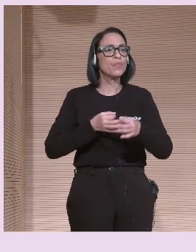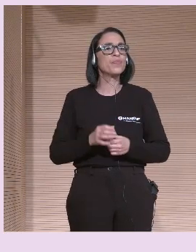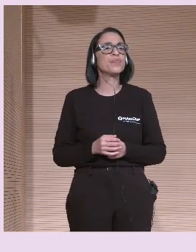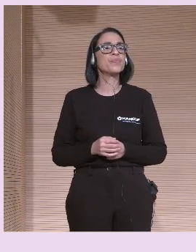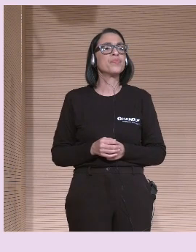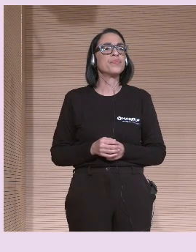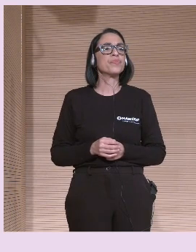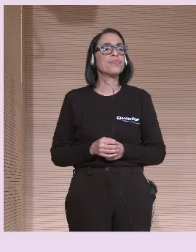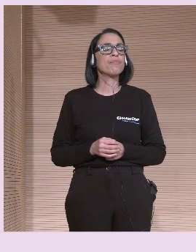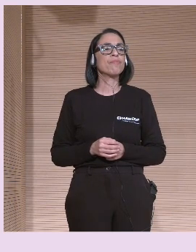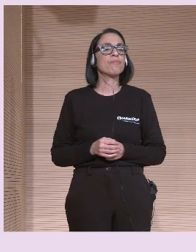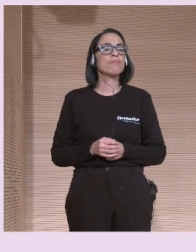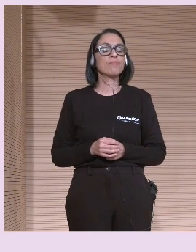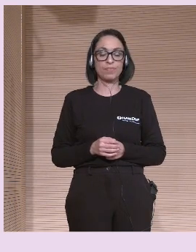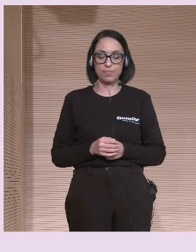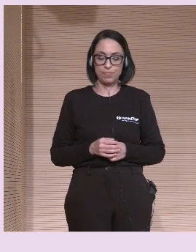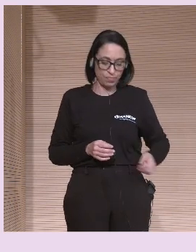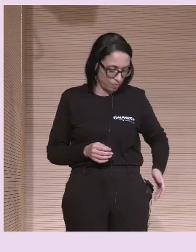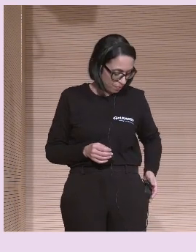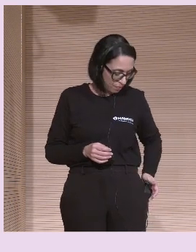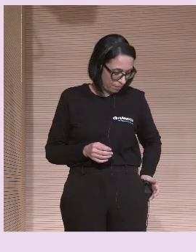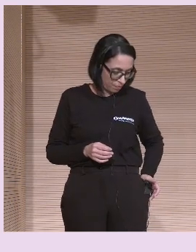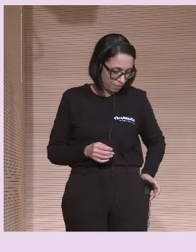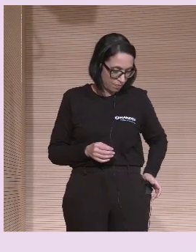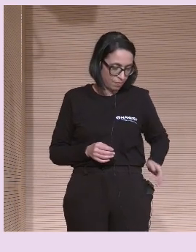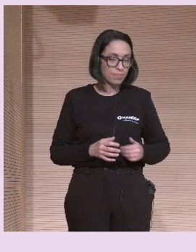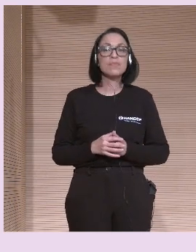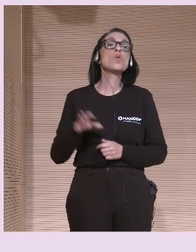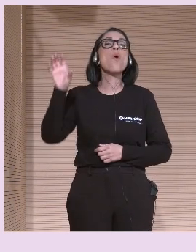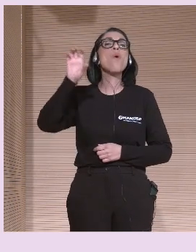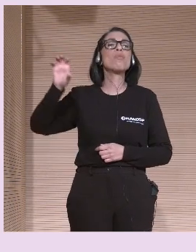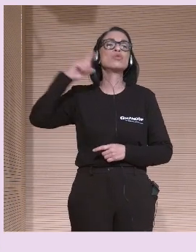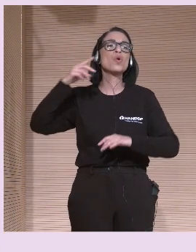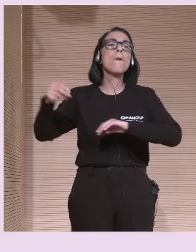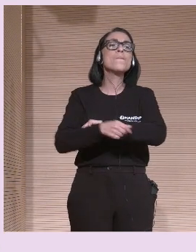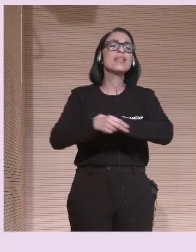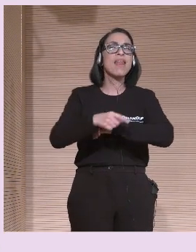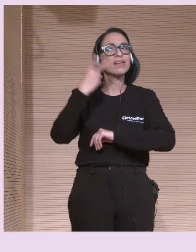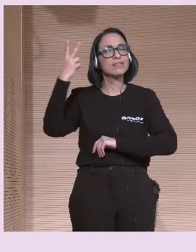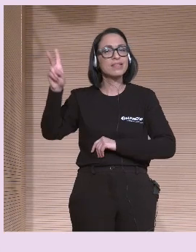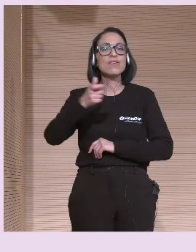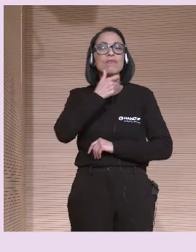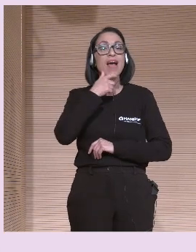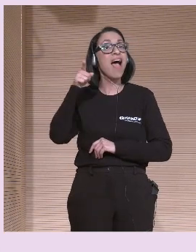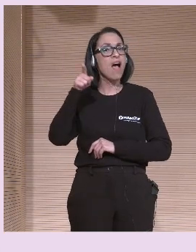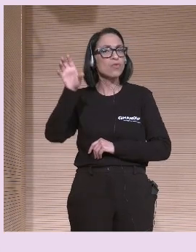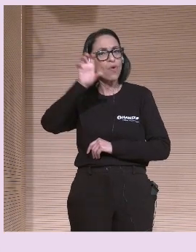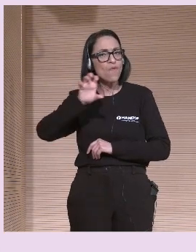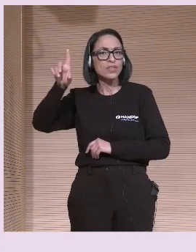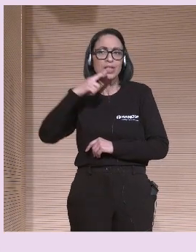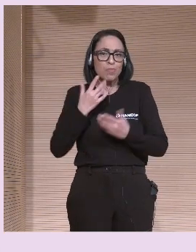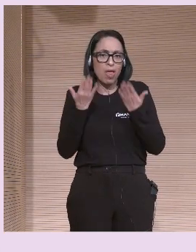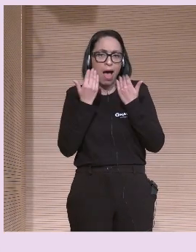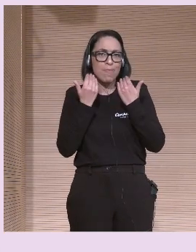to as, there we are, as Britain's Missing Museum, our project to create a